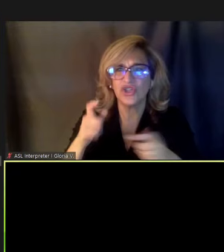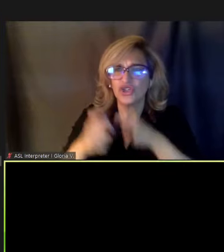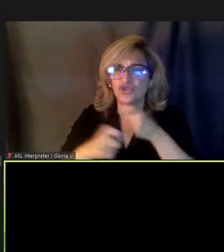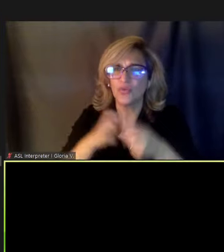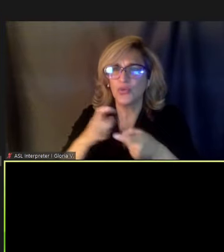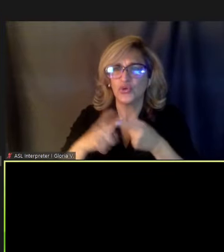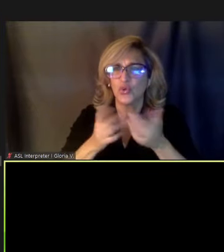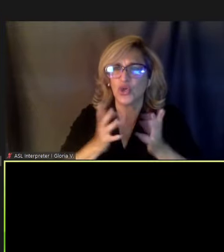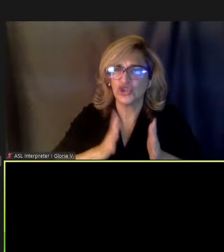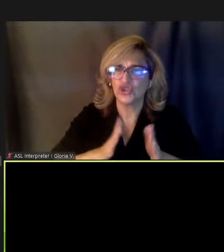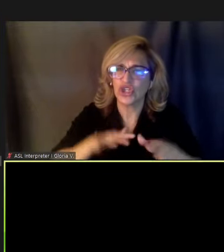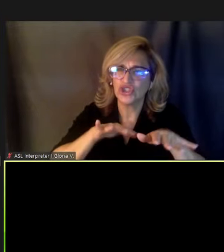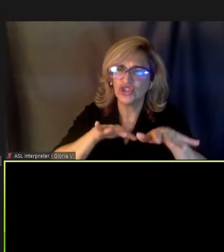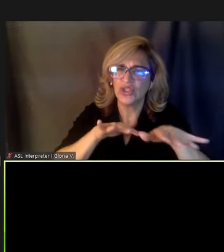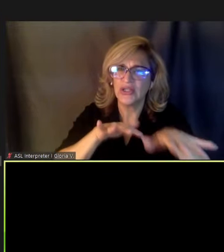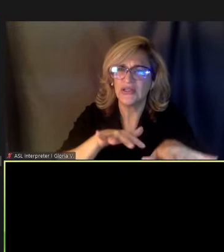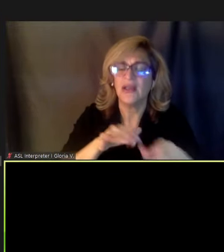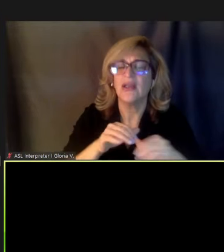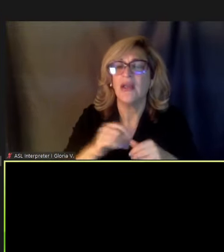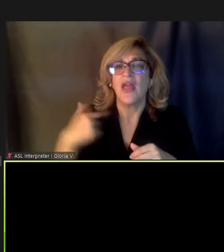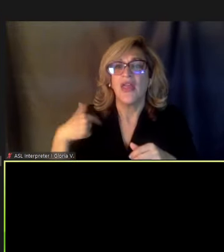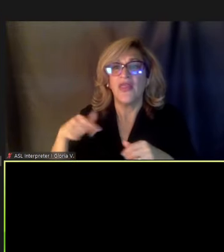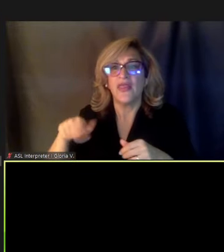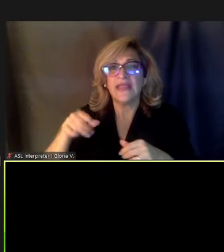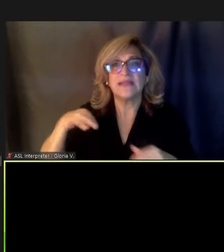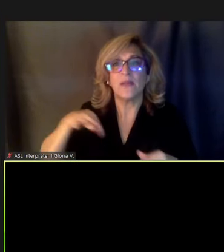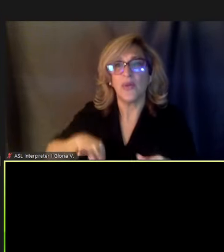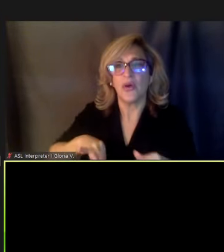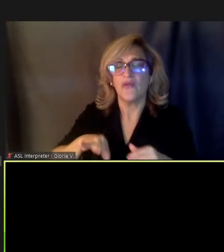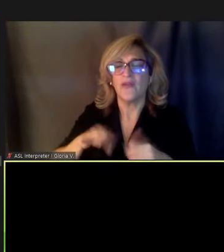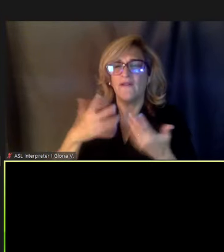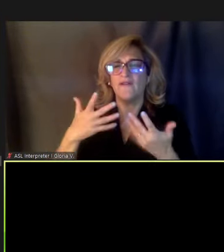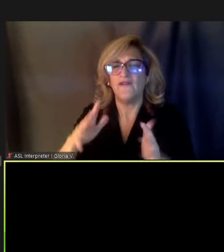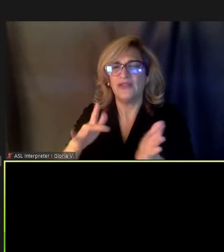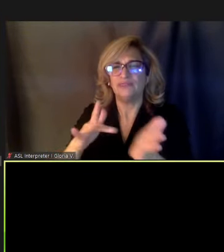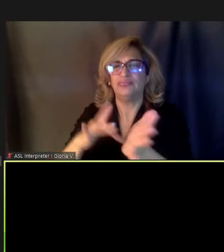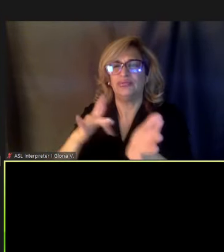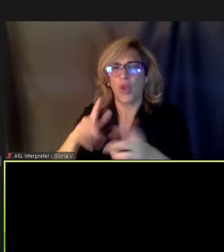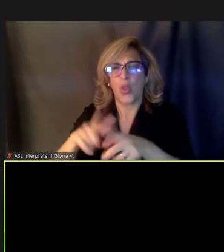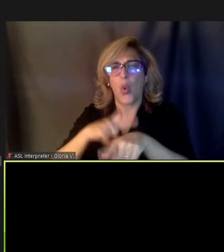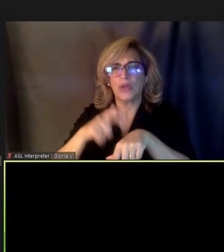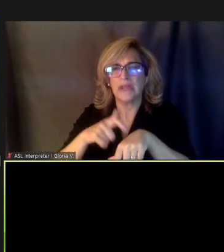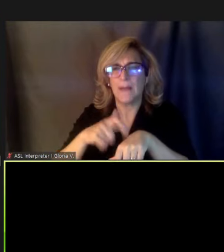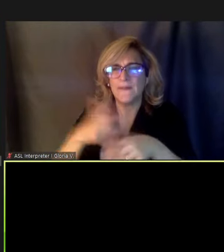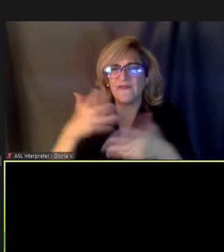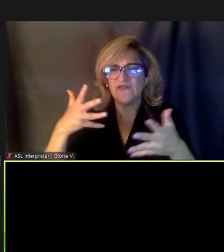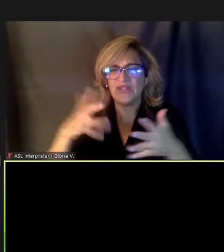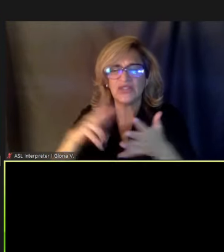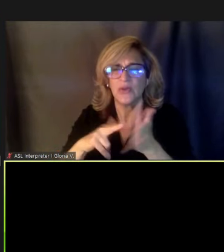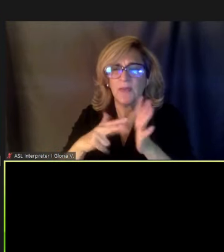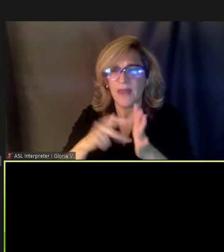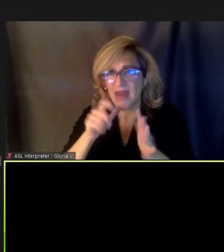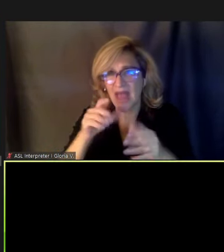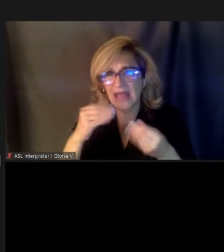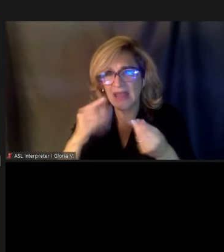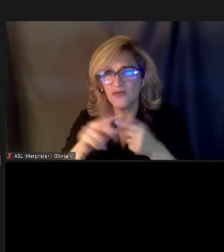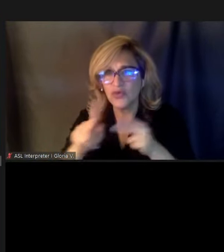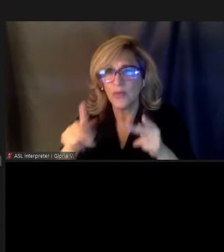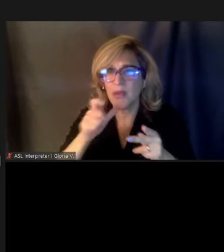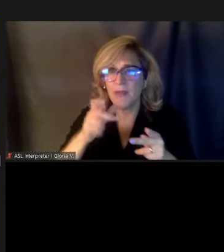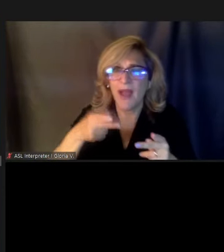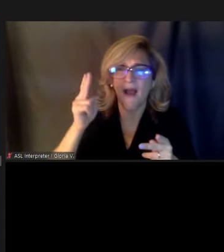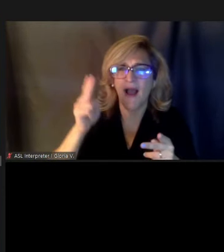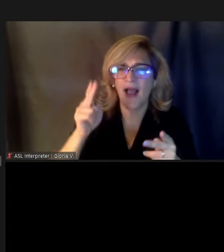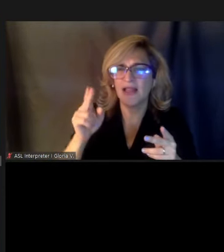with. These privileges have been abused long enough, and we do not need to give these highly corrupt